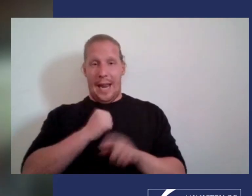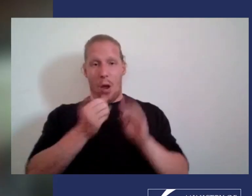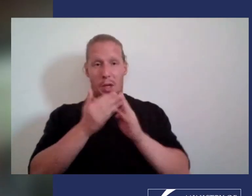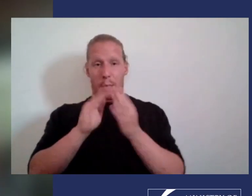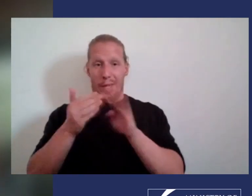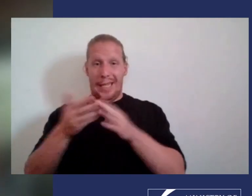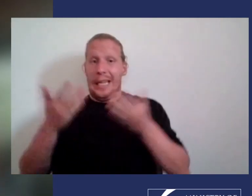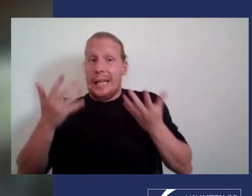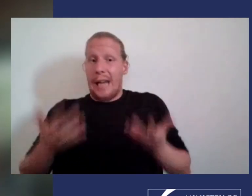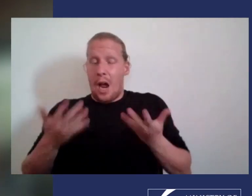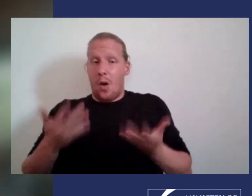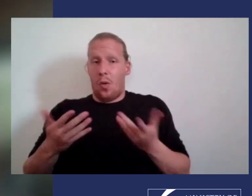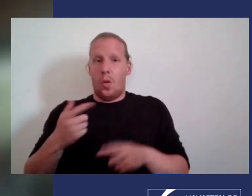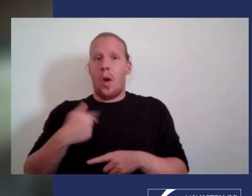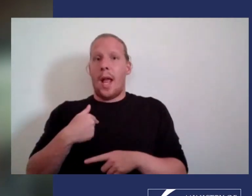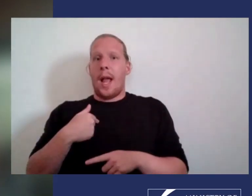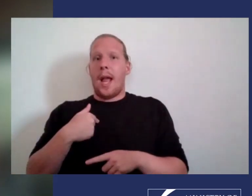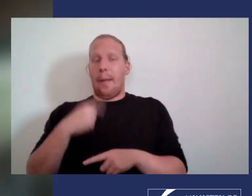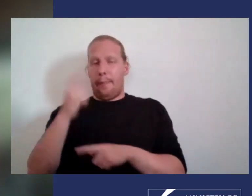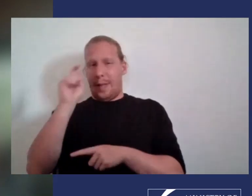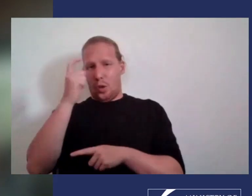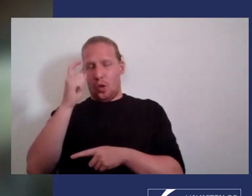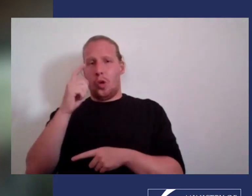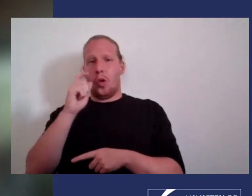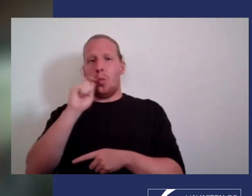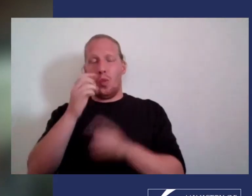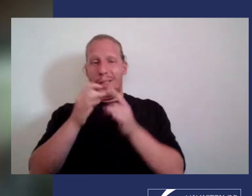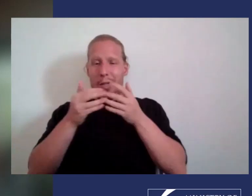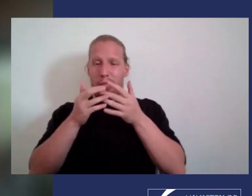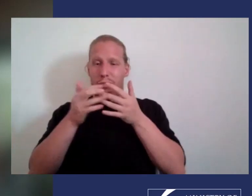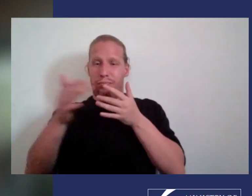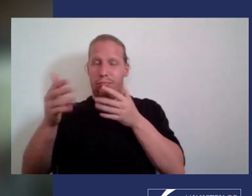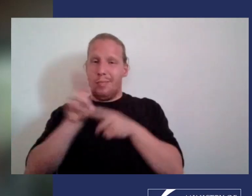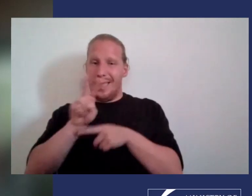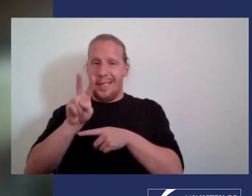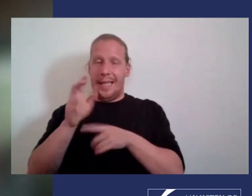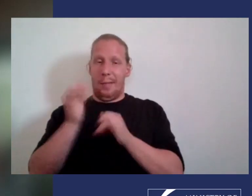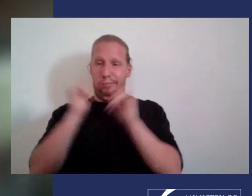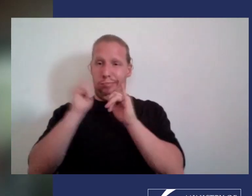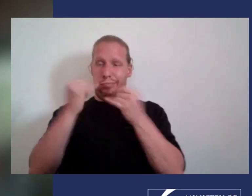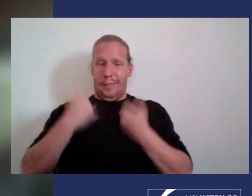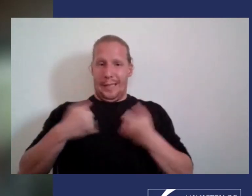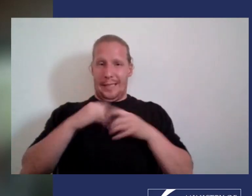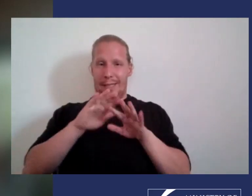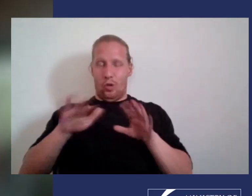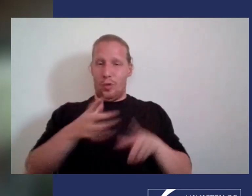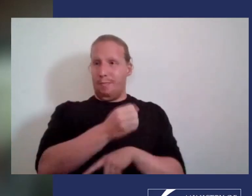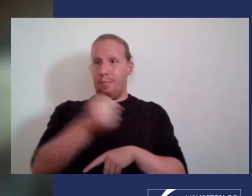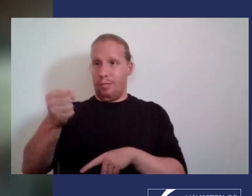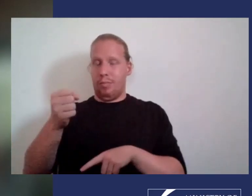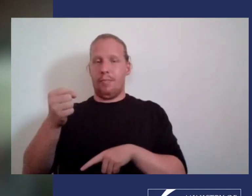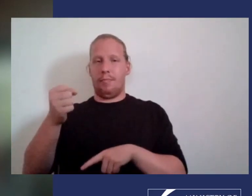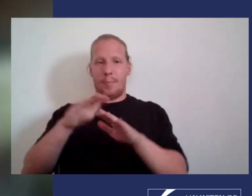we're going to start to see some really sick kids coming into our hospital. So let's get on, as Lily said, and protect our